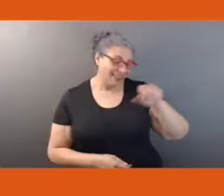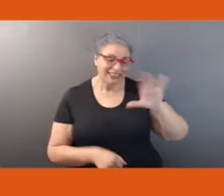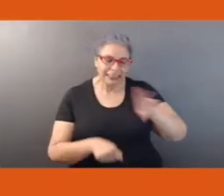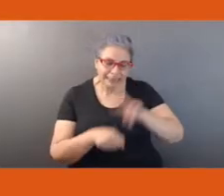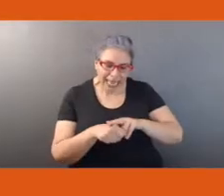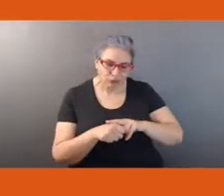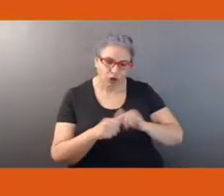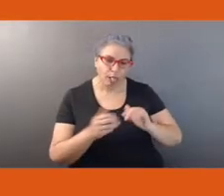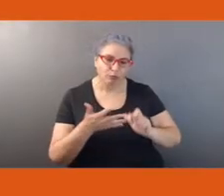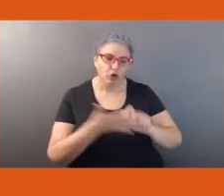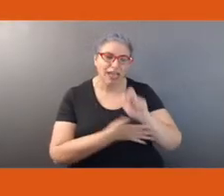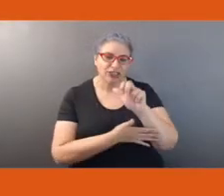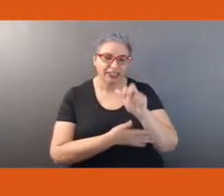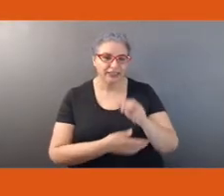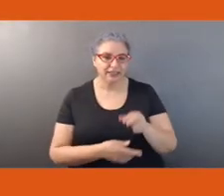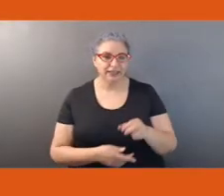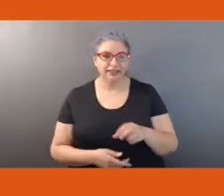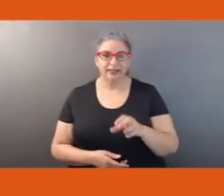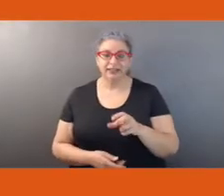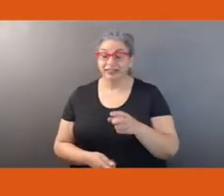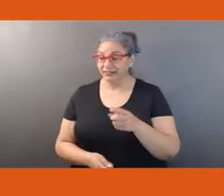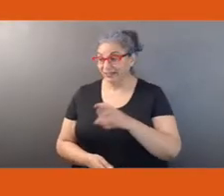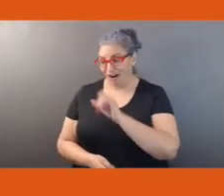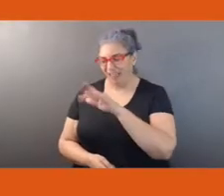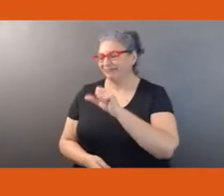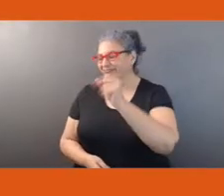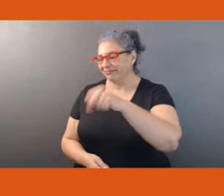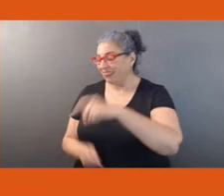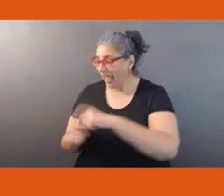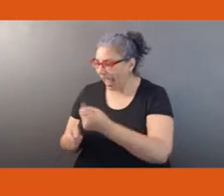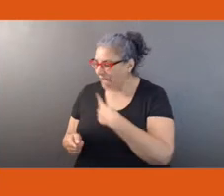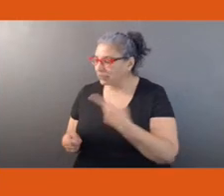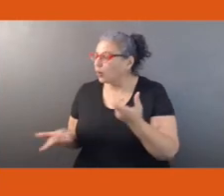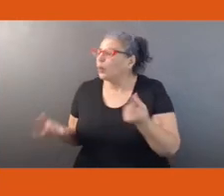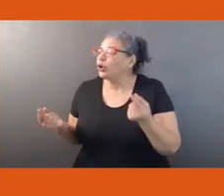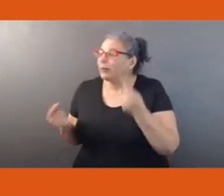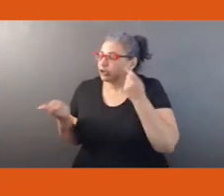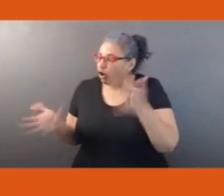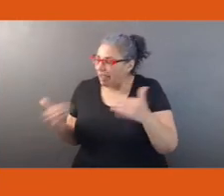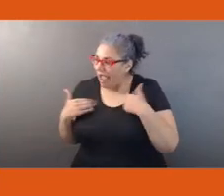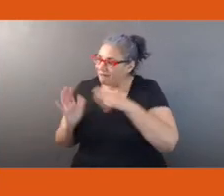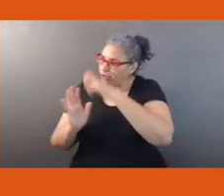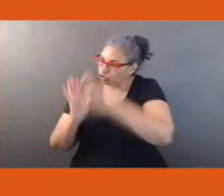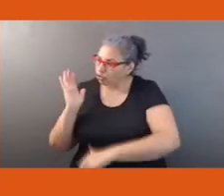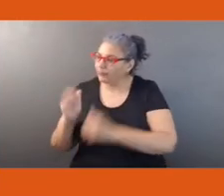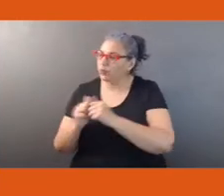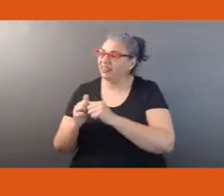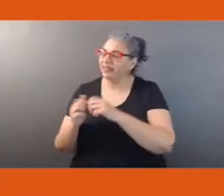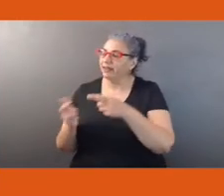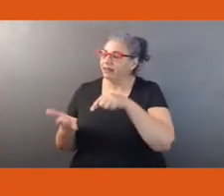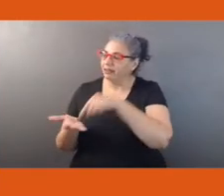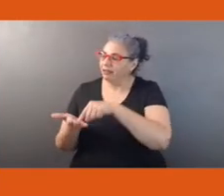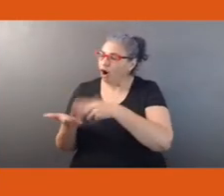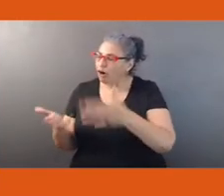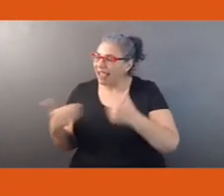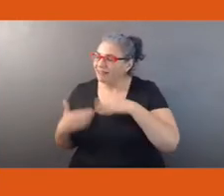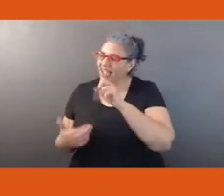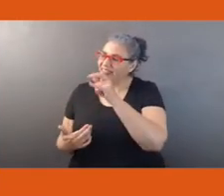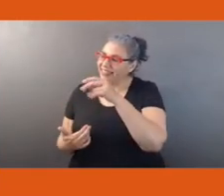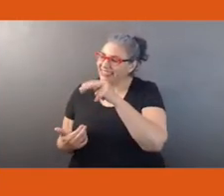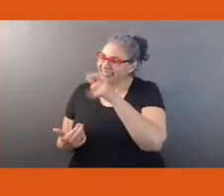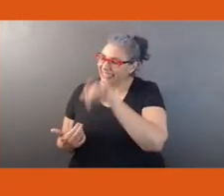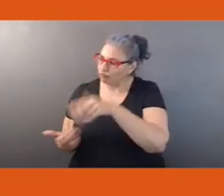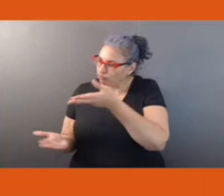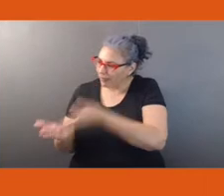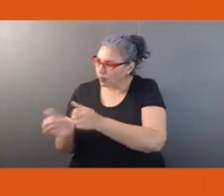us, what can you do? Because you already get the script with the characters and the ethnicities of the characters. And so where does